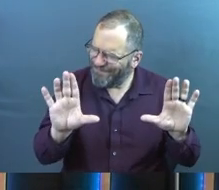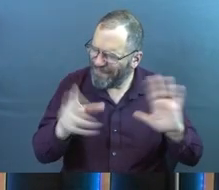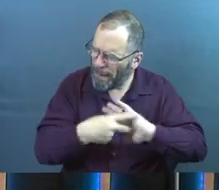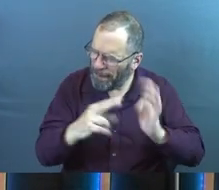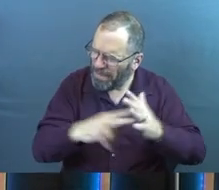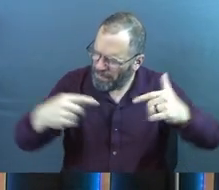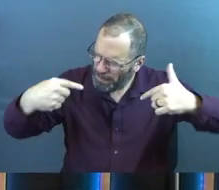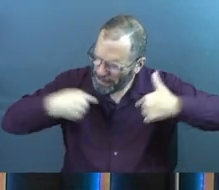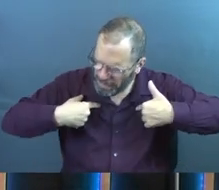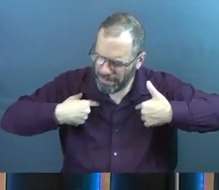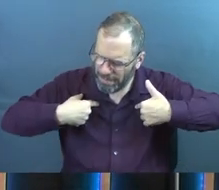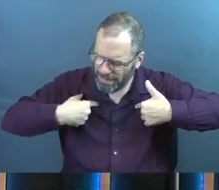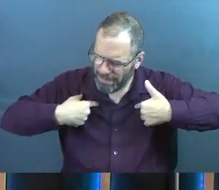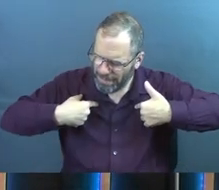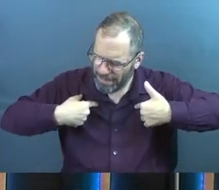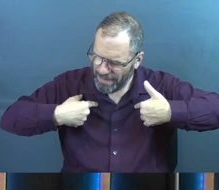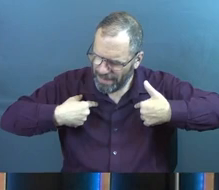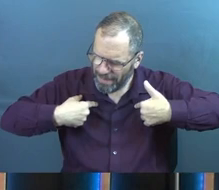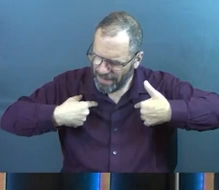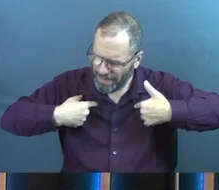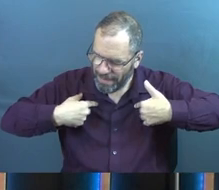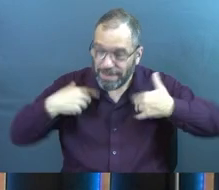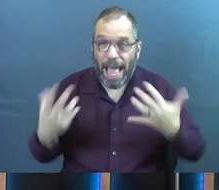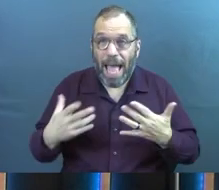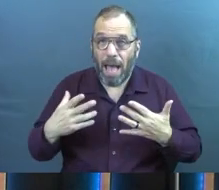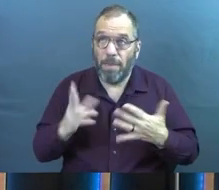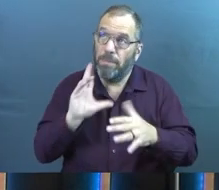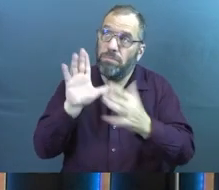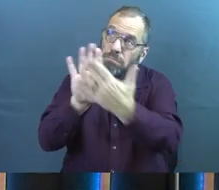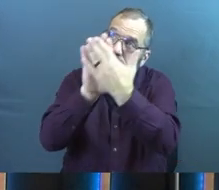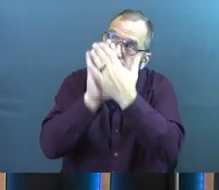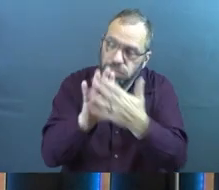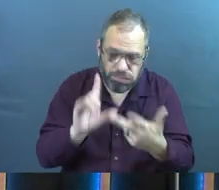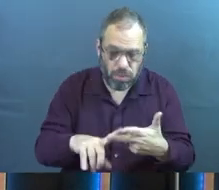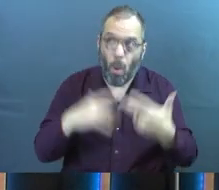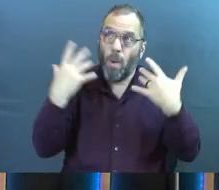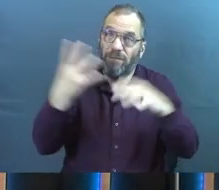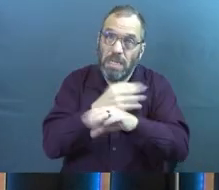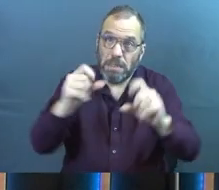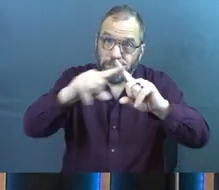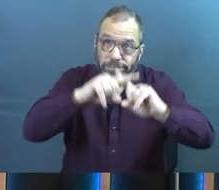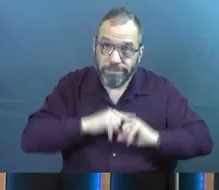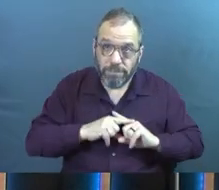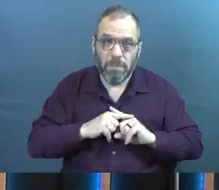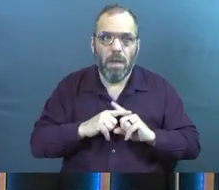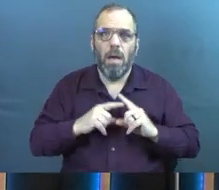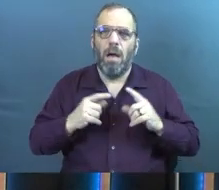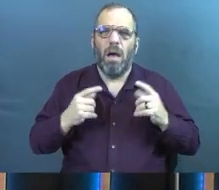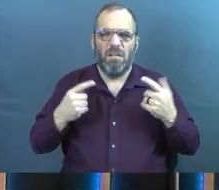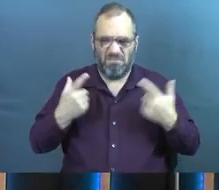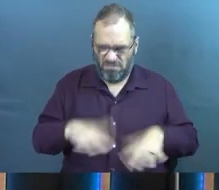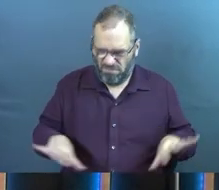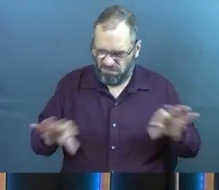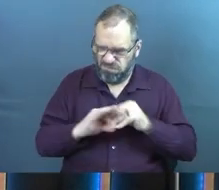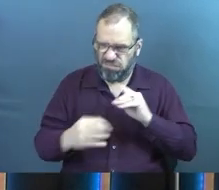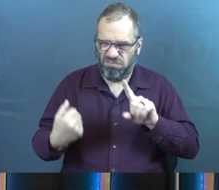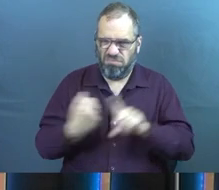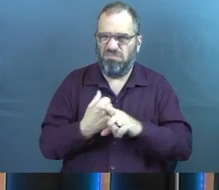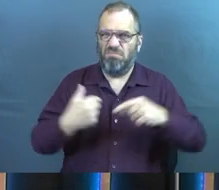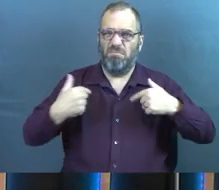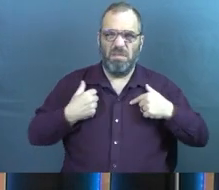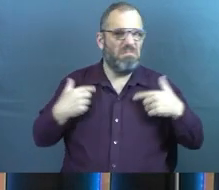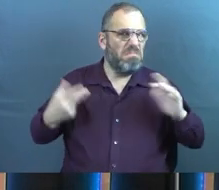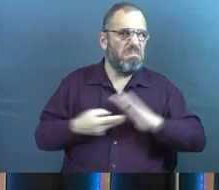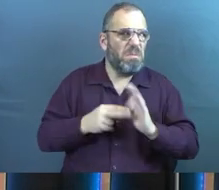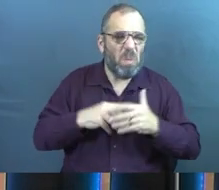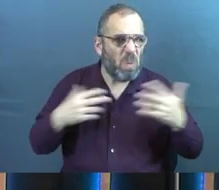ultimately mean for me? As somebody who's interested in jumping in a relationship with Jesus, maybe, or somebody who's already in the relationship with Jesus, why should this be impactful and what should it